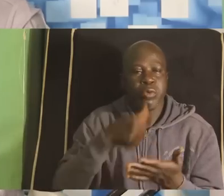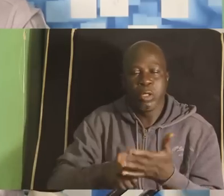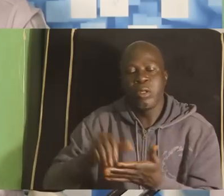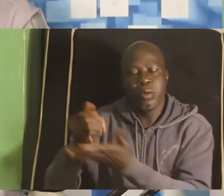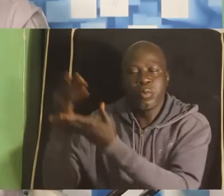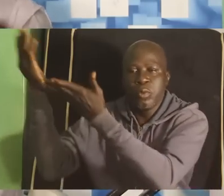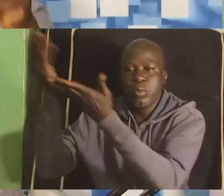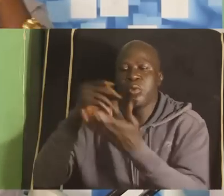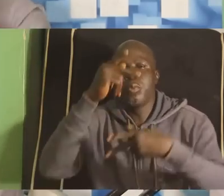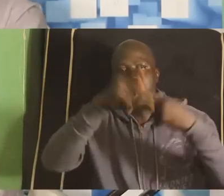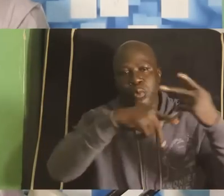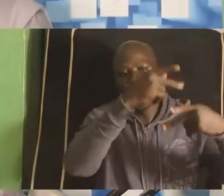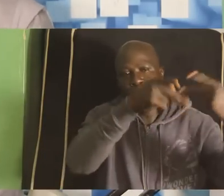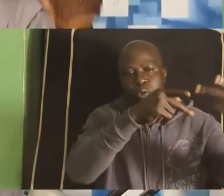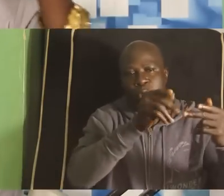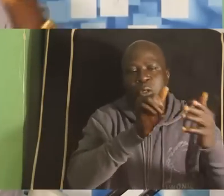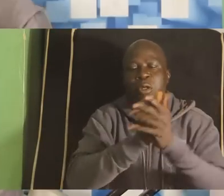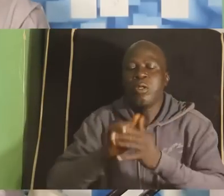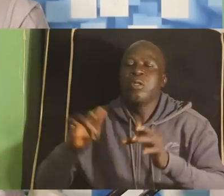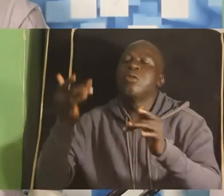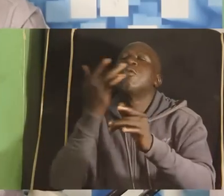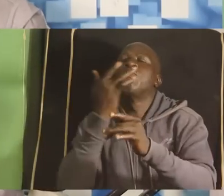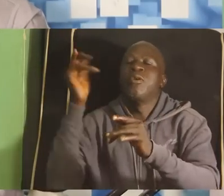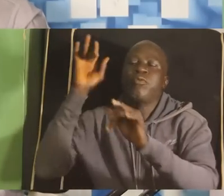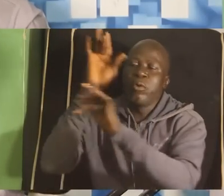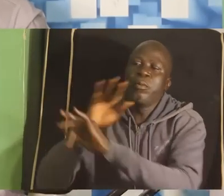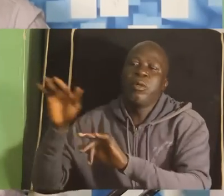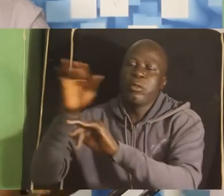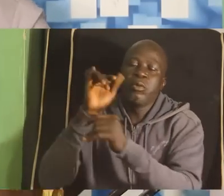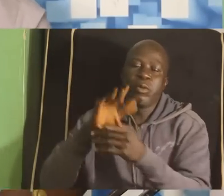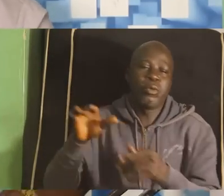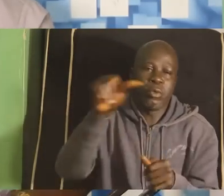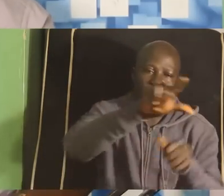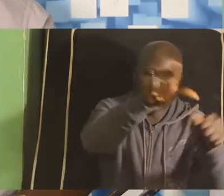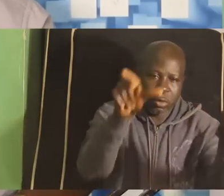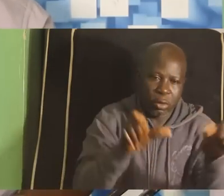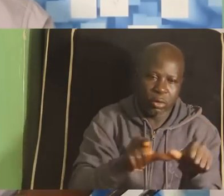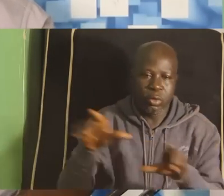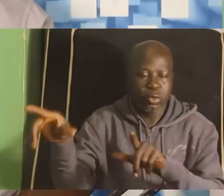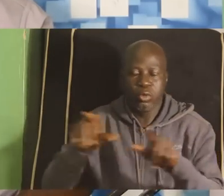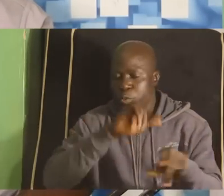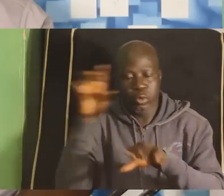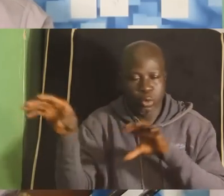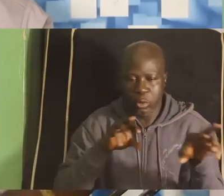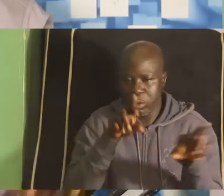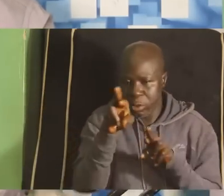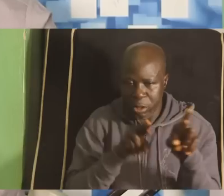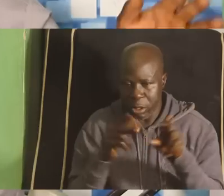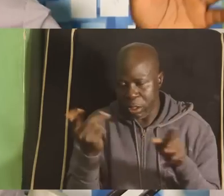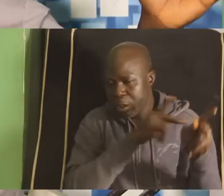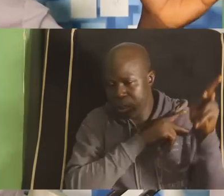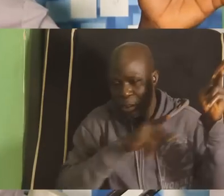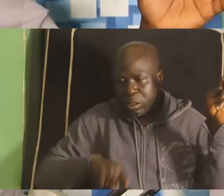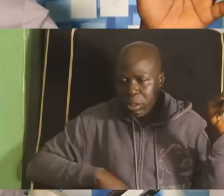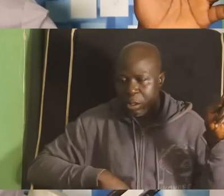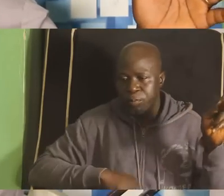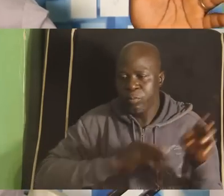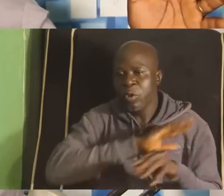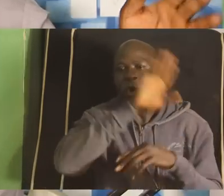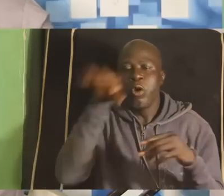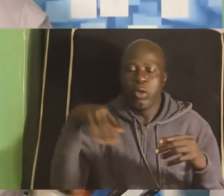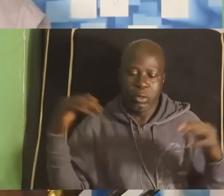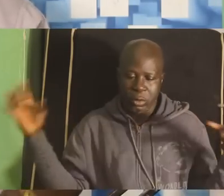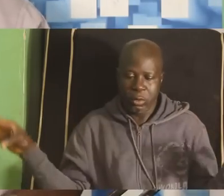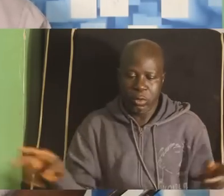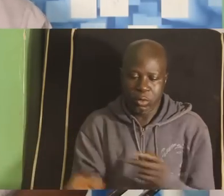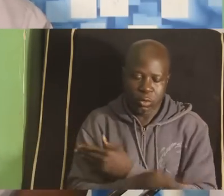amen letter of promotion ala anu ma wa okun amen pastor will locate wa de se bi oba amen gbogbo eyan lojo bi oni